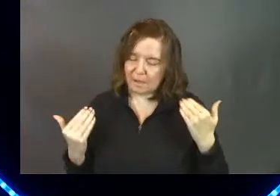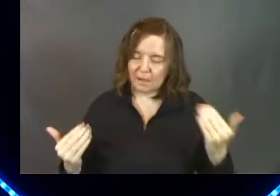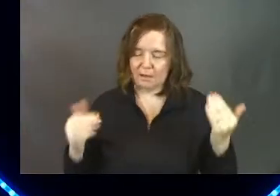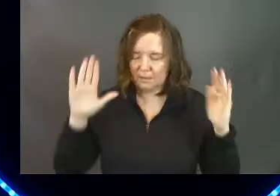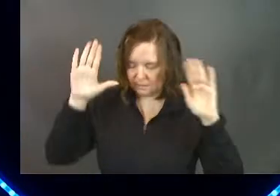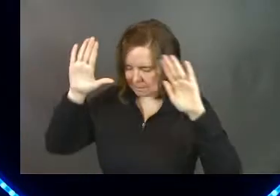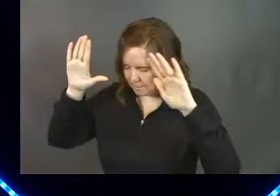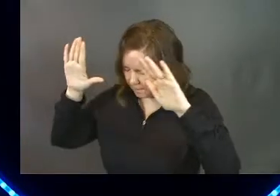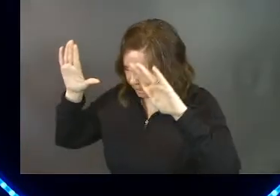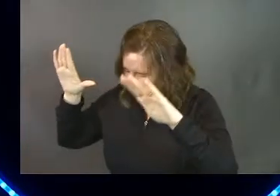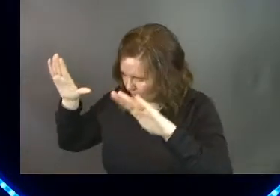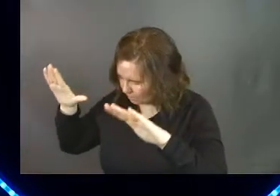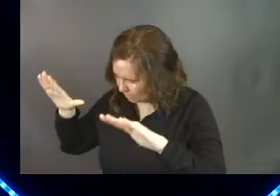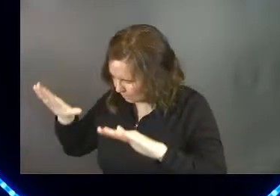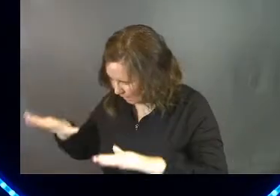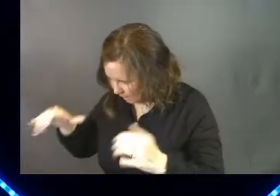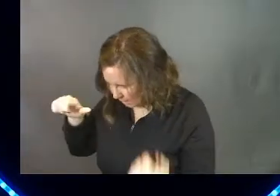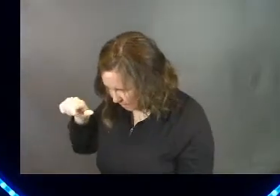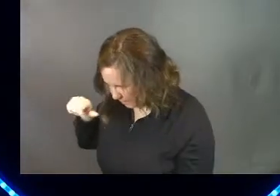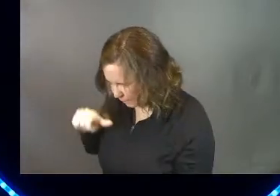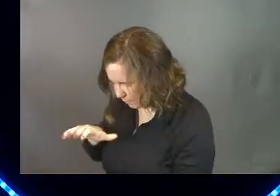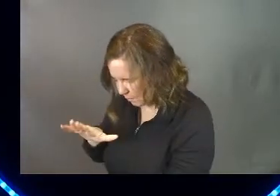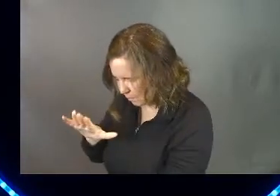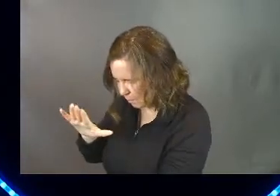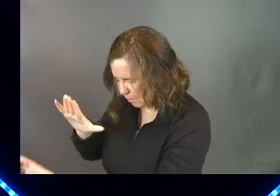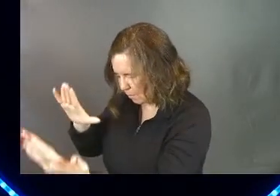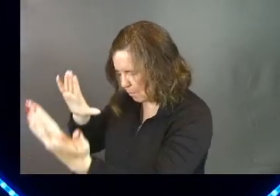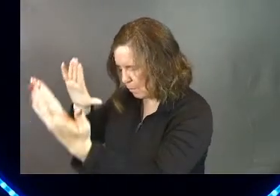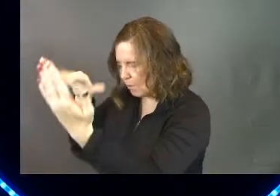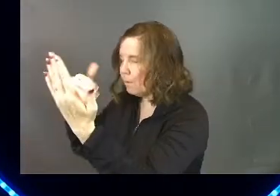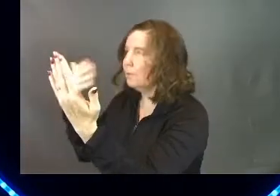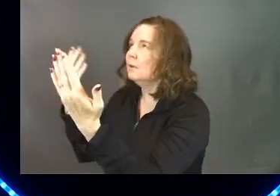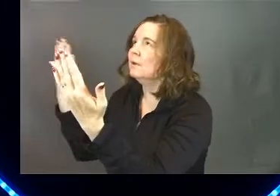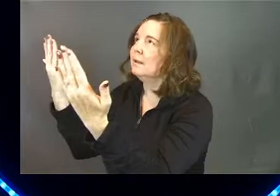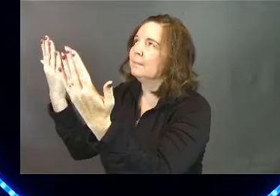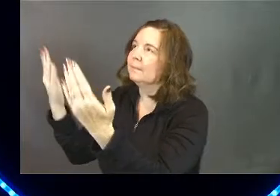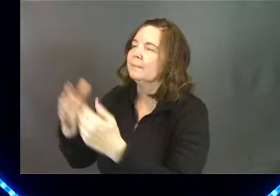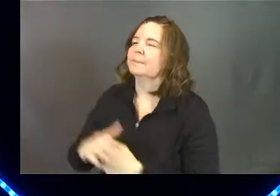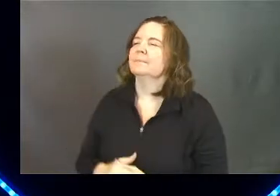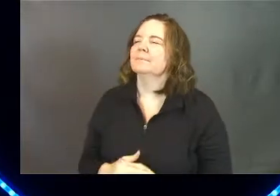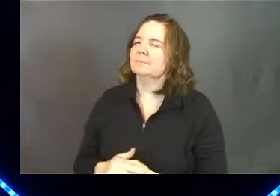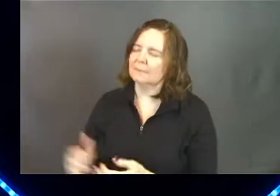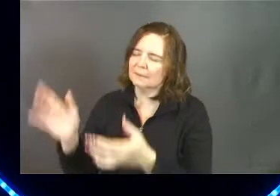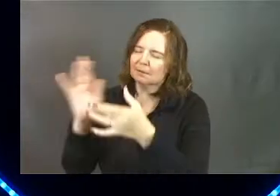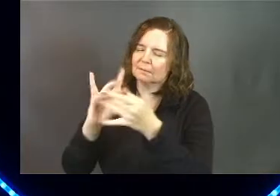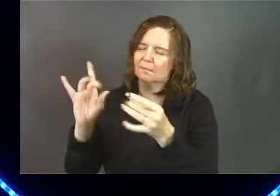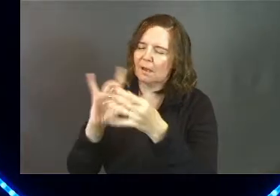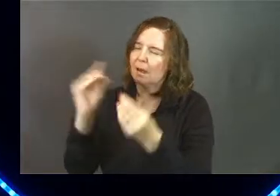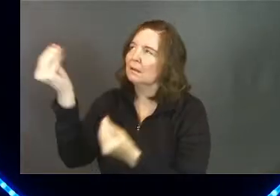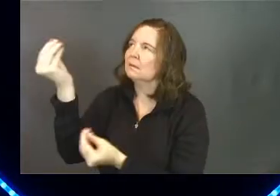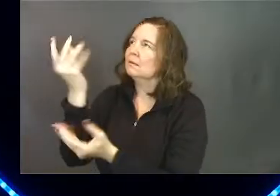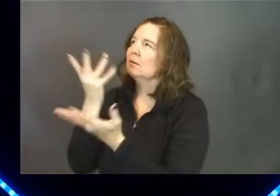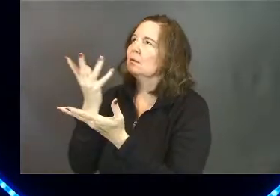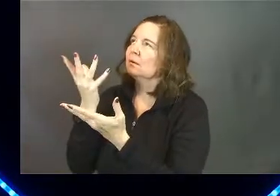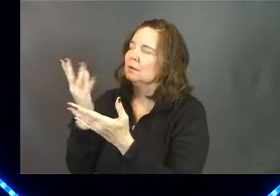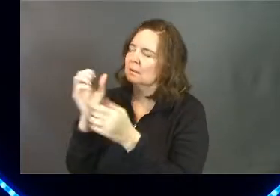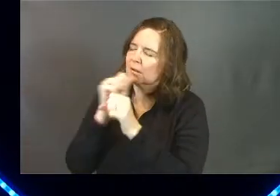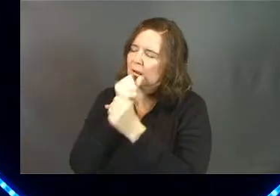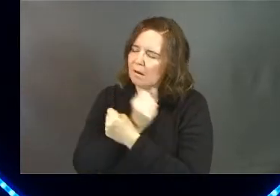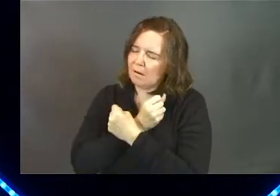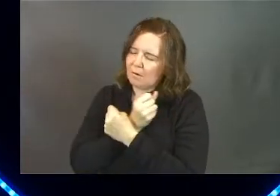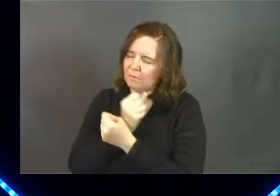Come, let us bow down before Him. His banner